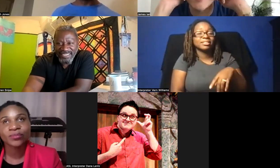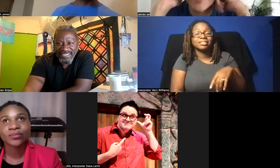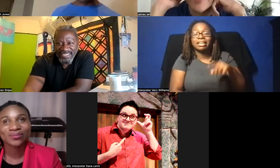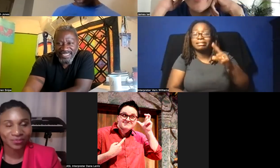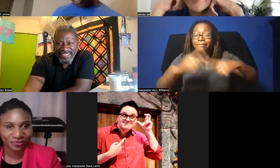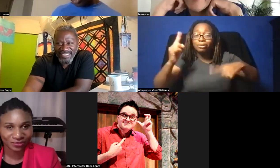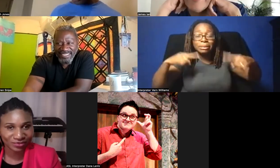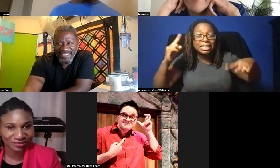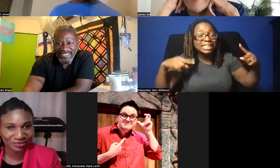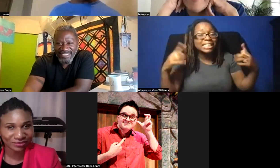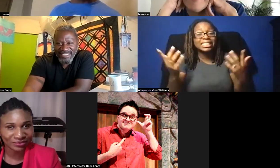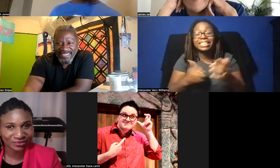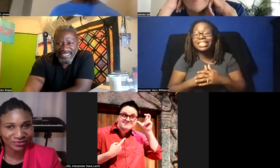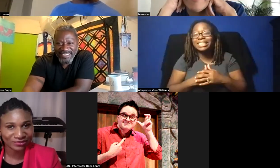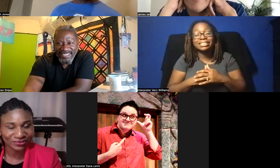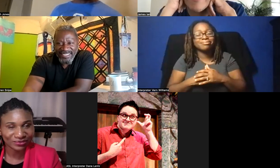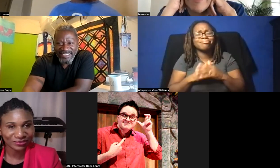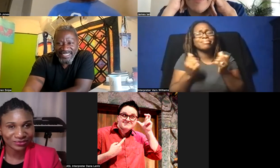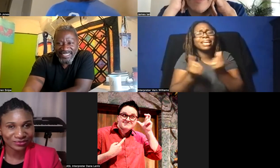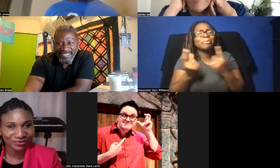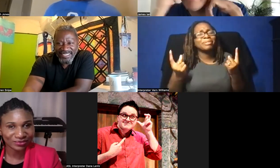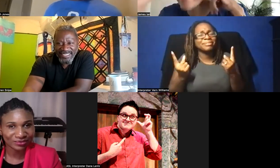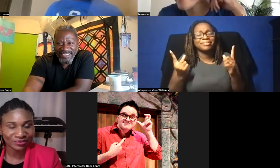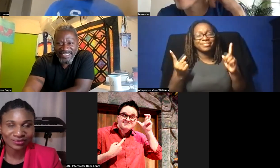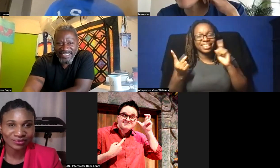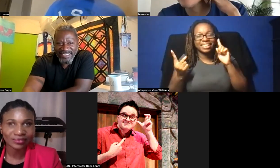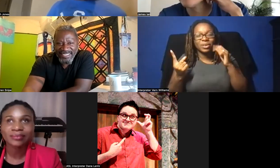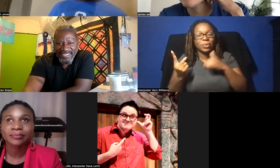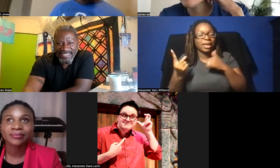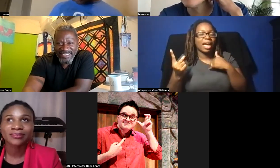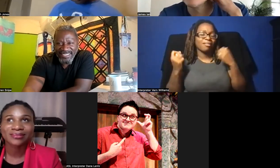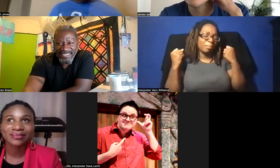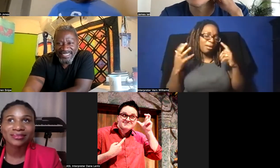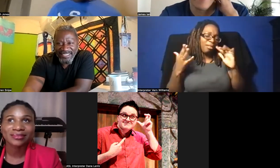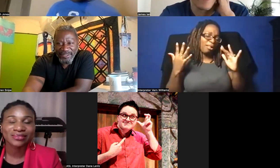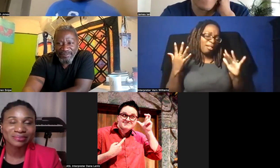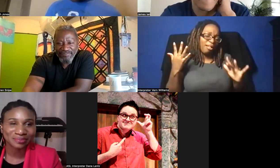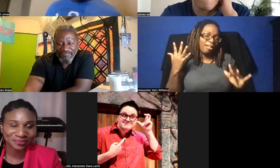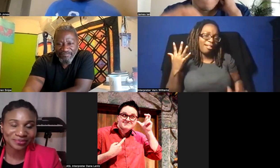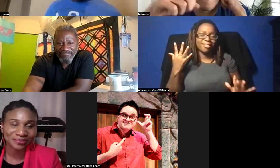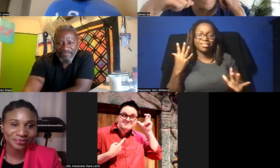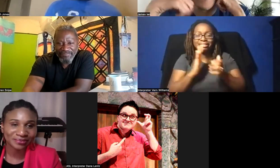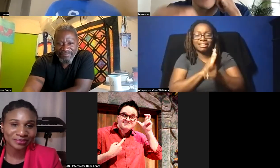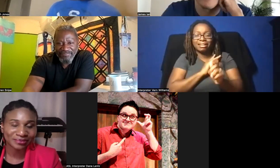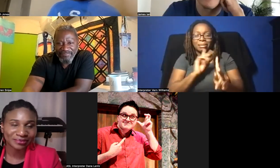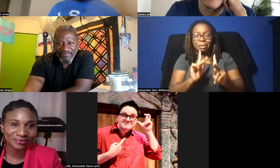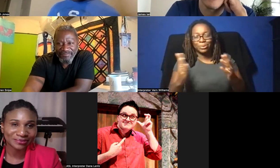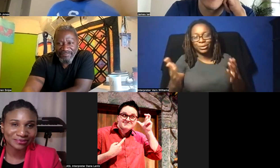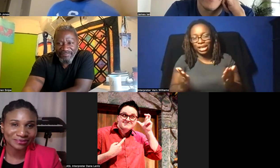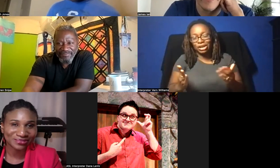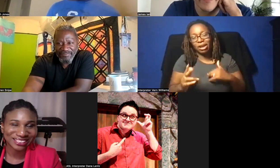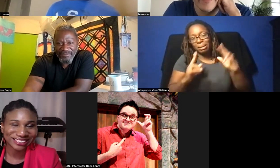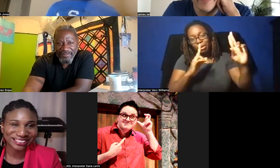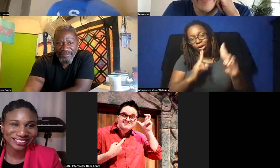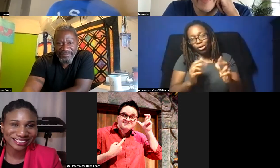know, everyone. I think we have a plethora of talented people here, and I was honored to be in the space